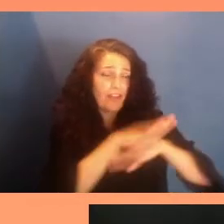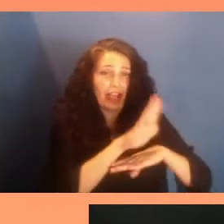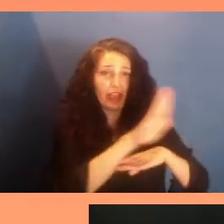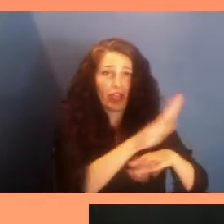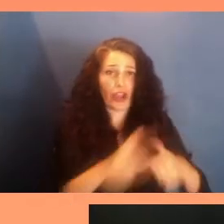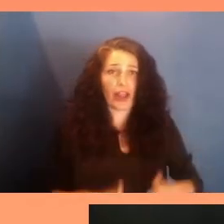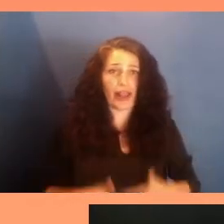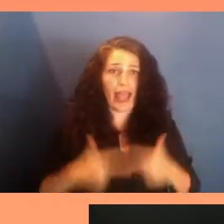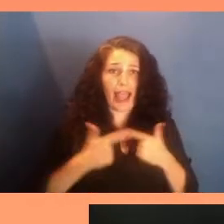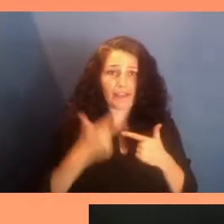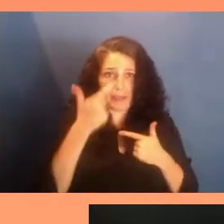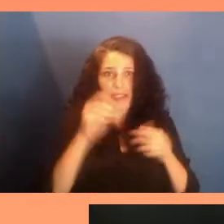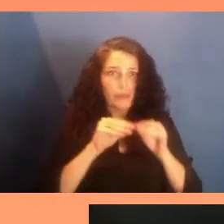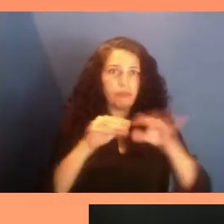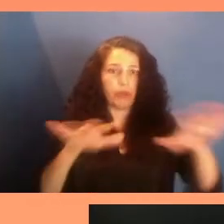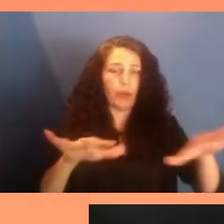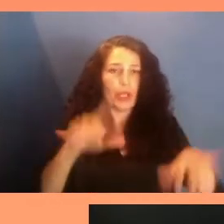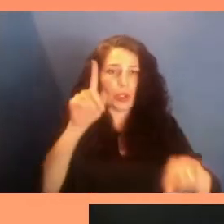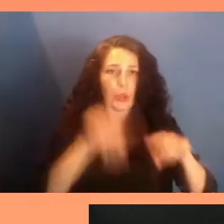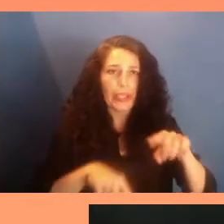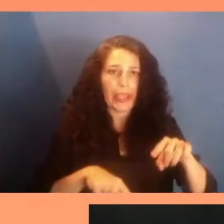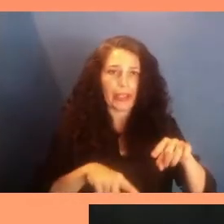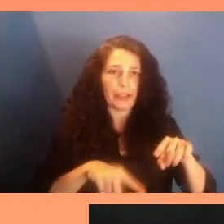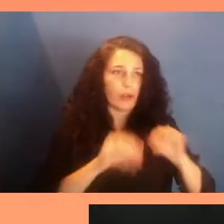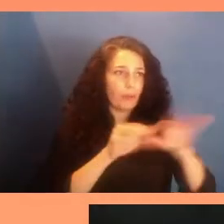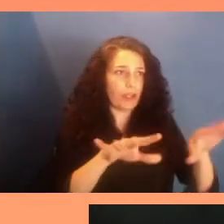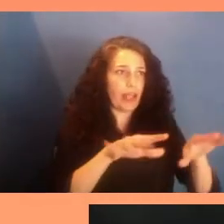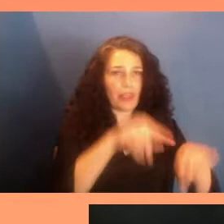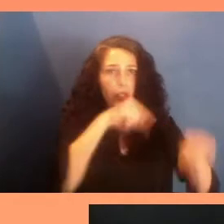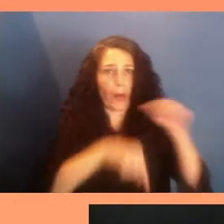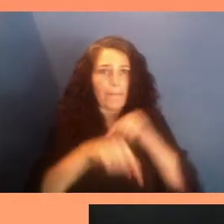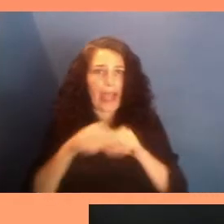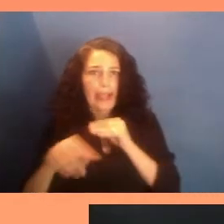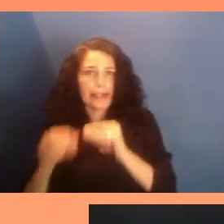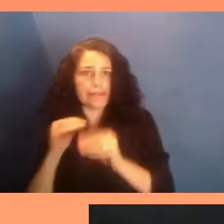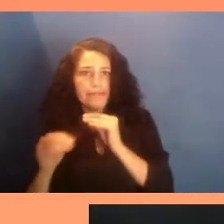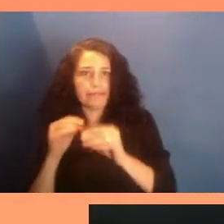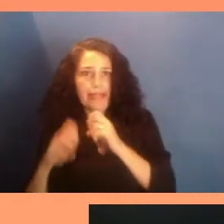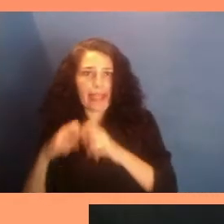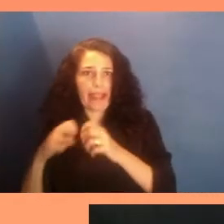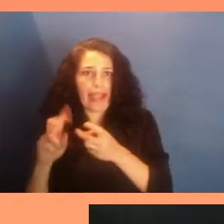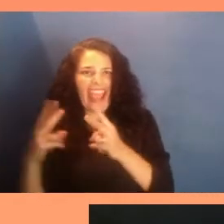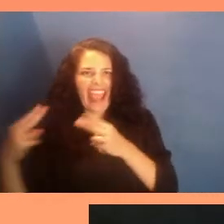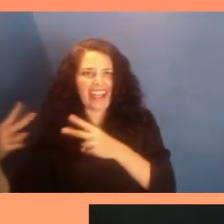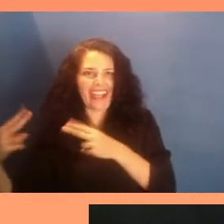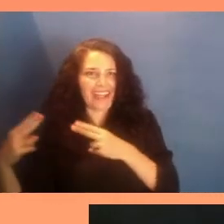it once it's out, and I think so much of the sort of like pushback has been